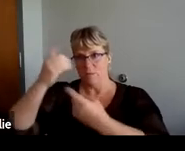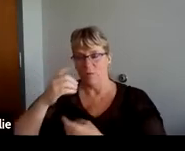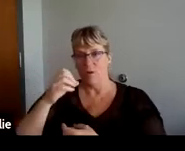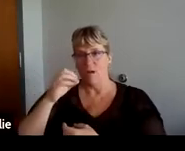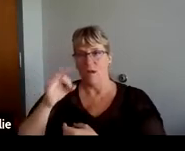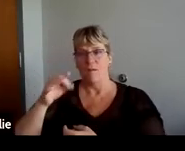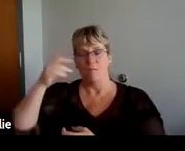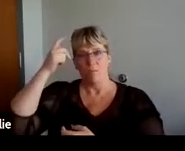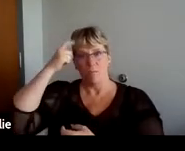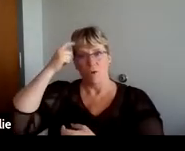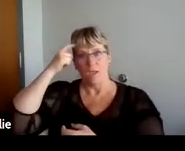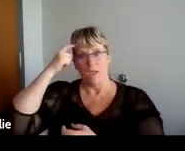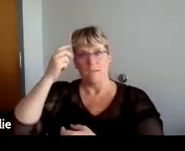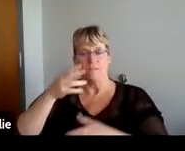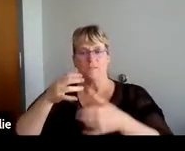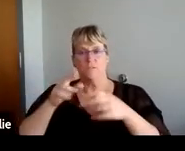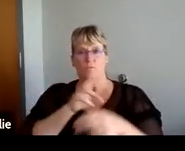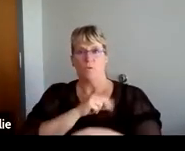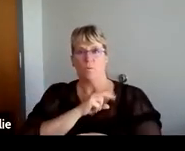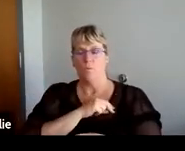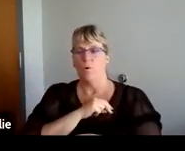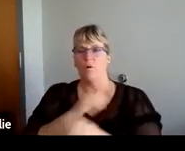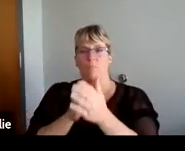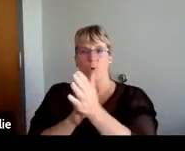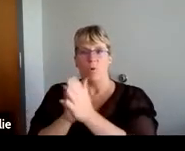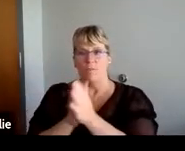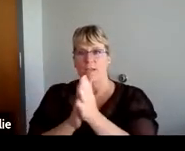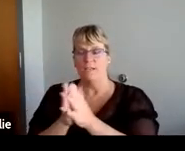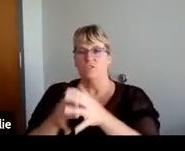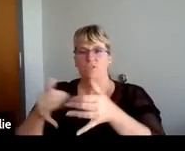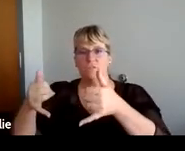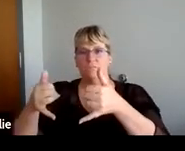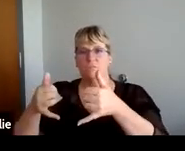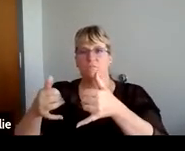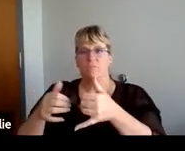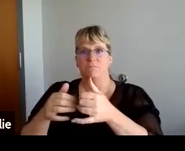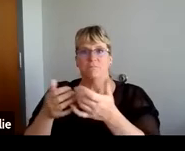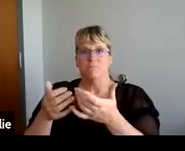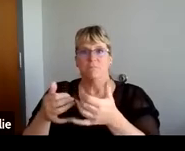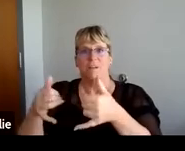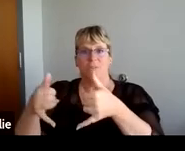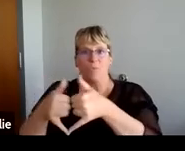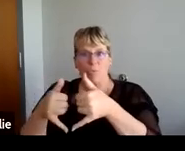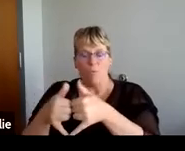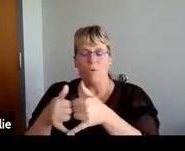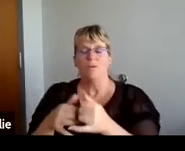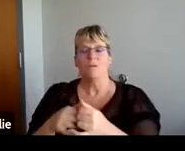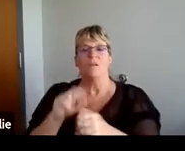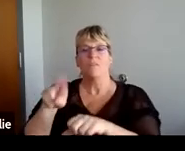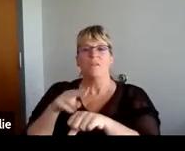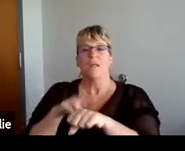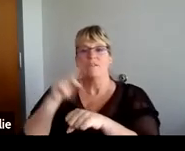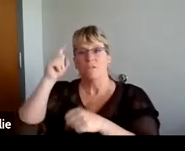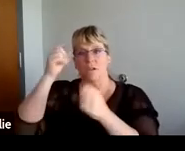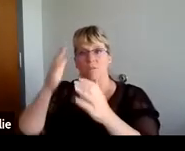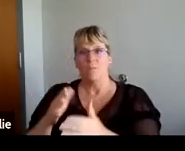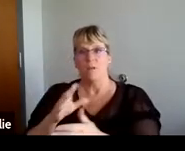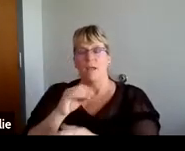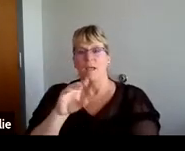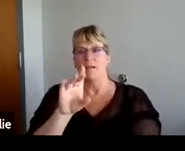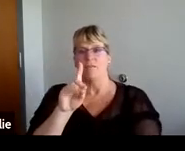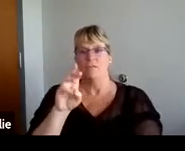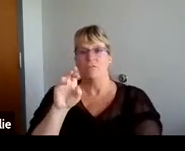reward, motivation, memory, and other circuitry. Our national government and the